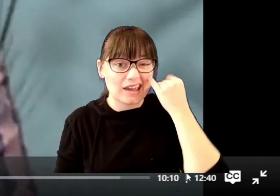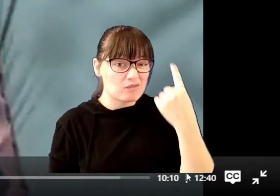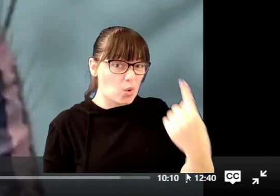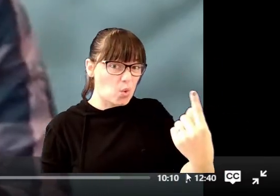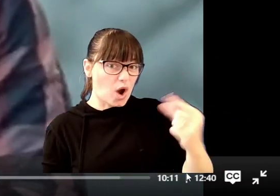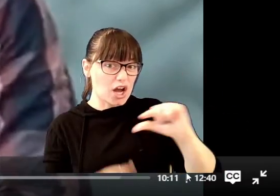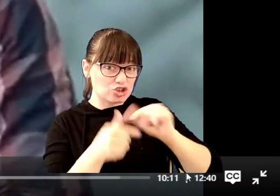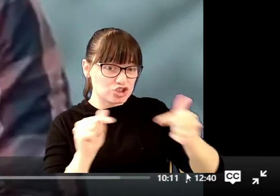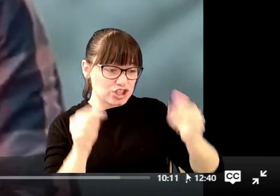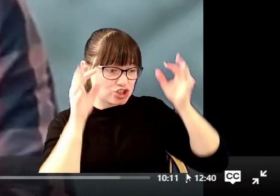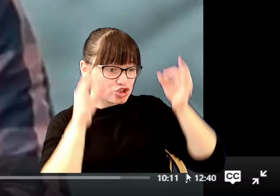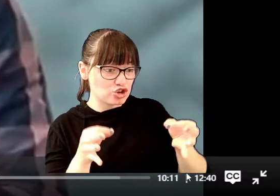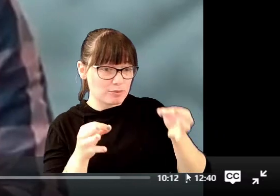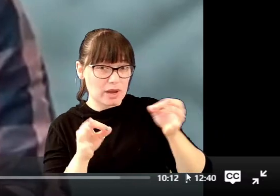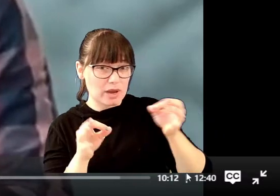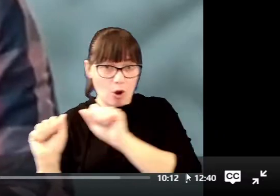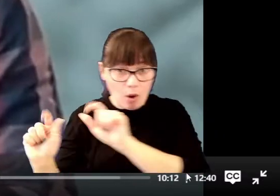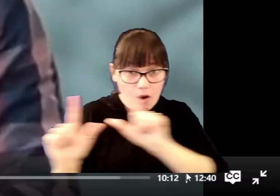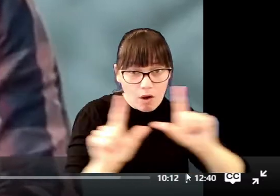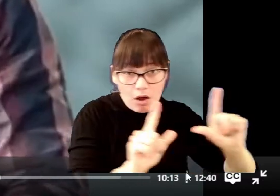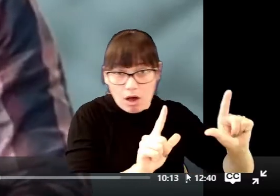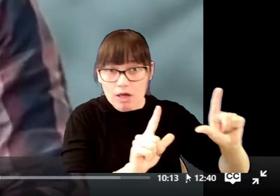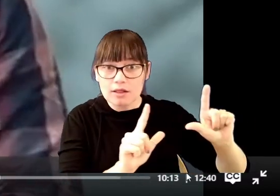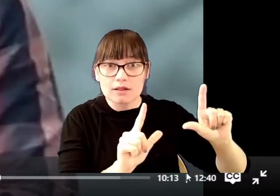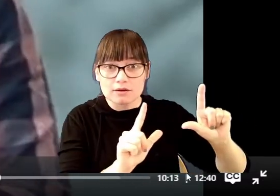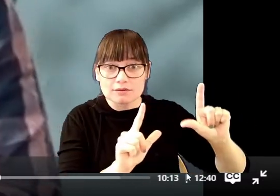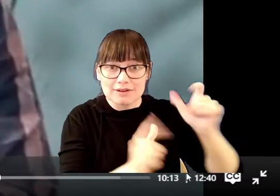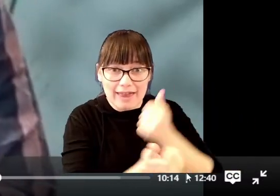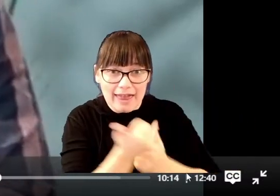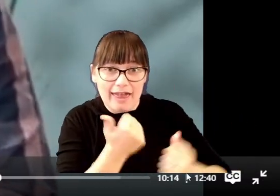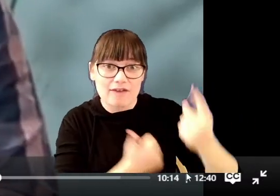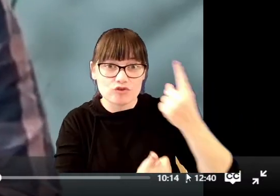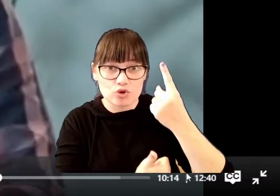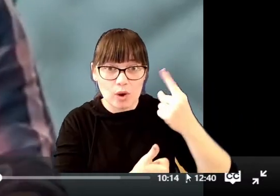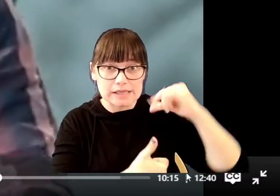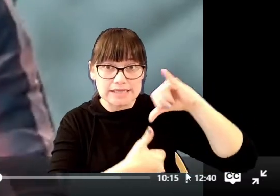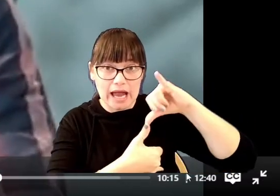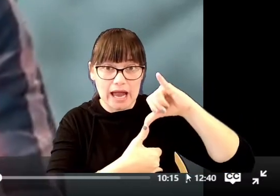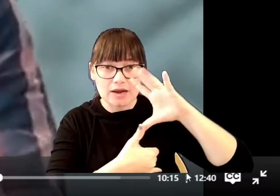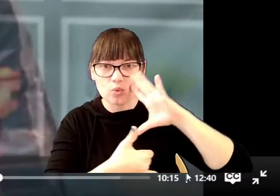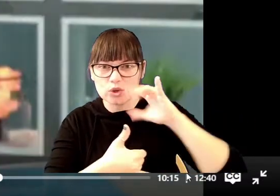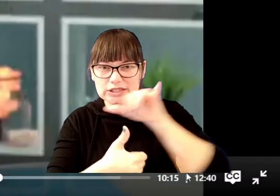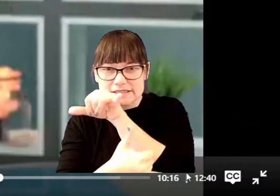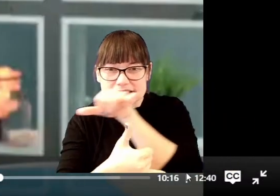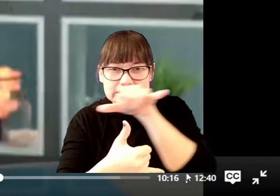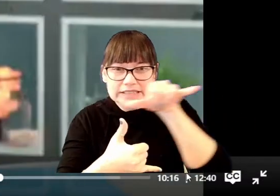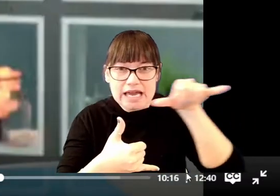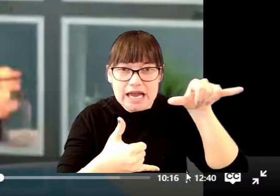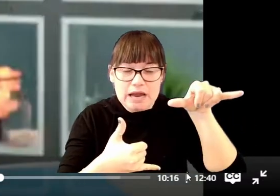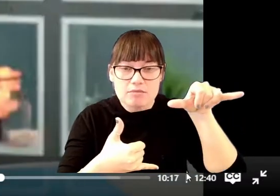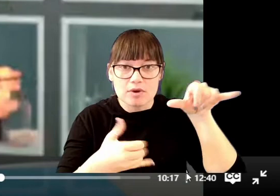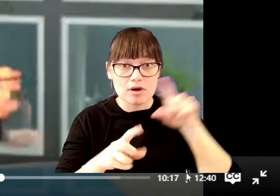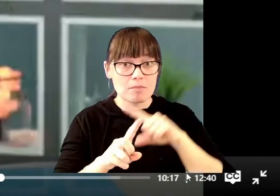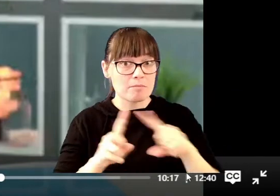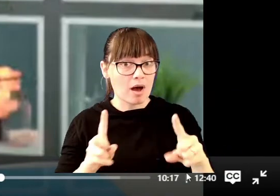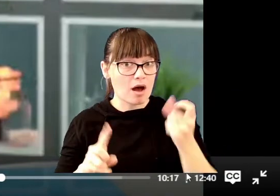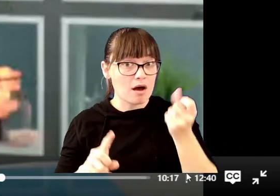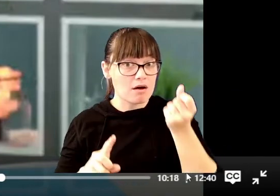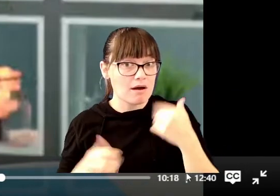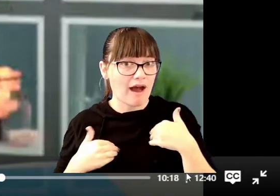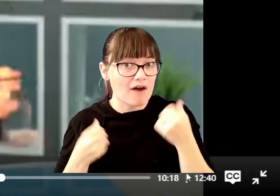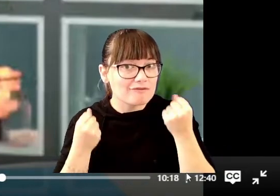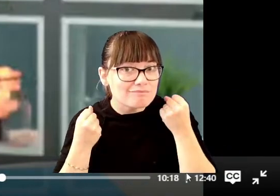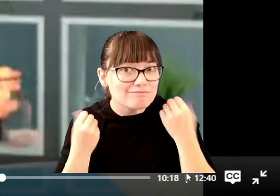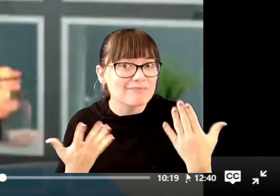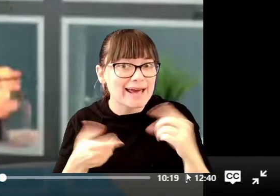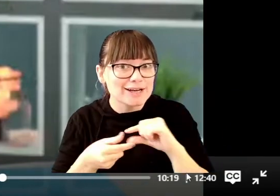gene that determined how tall every person was, then everybody would either be one height or the other. But because we have multiple genes that determine